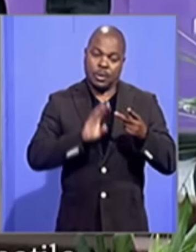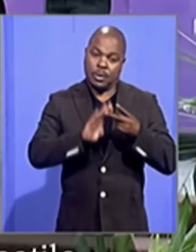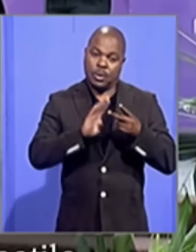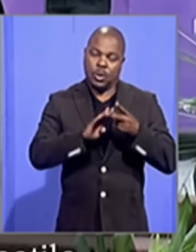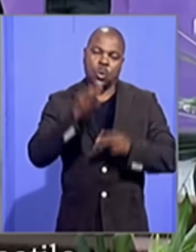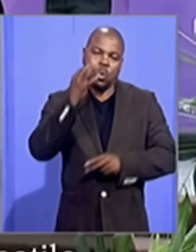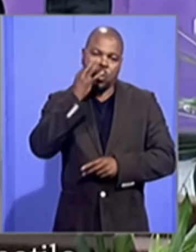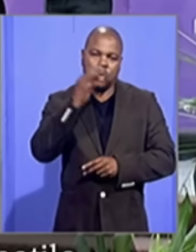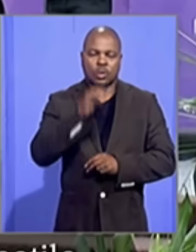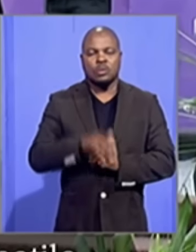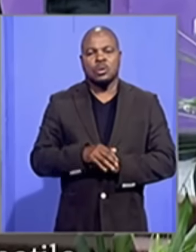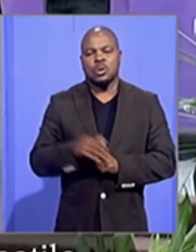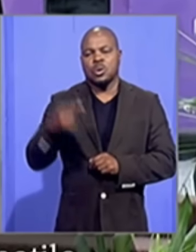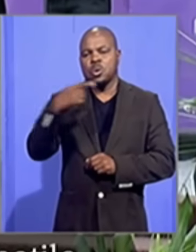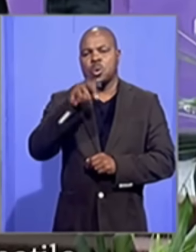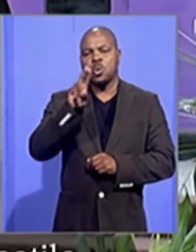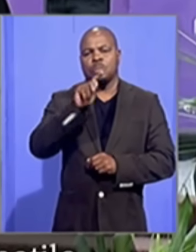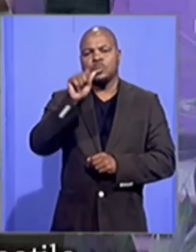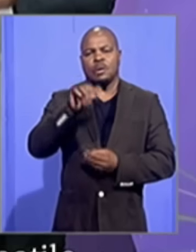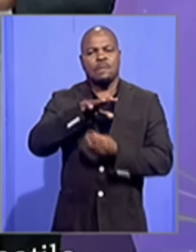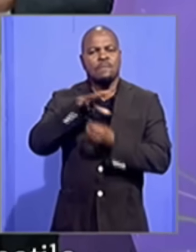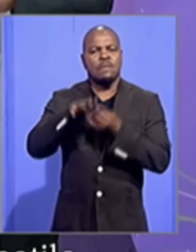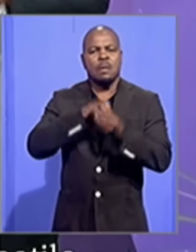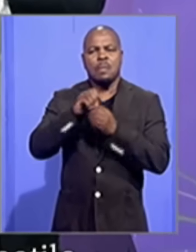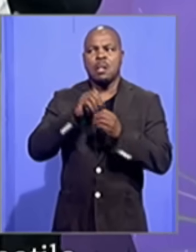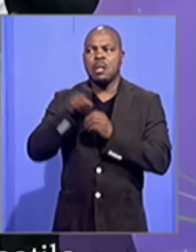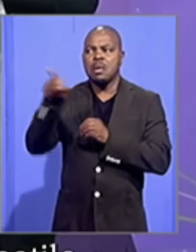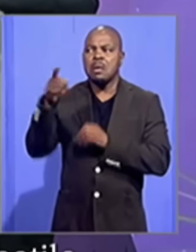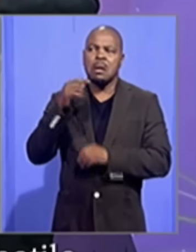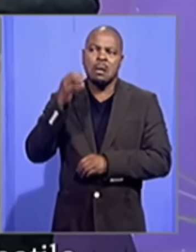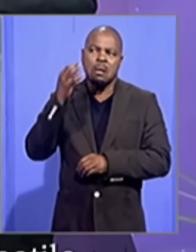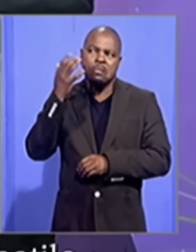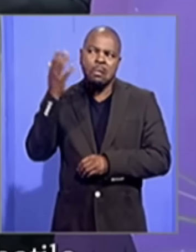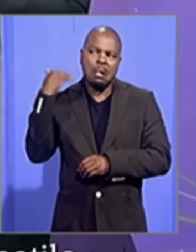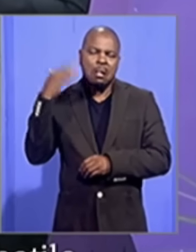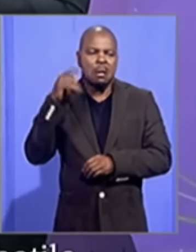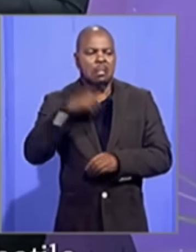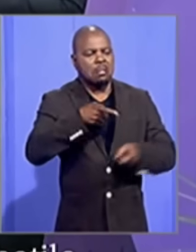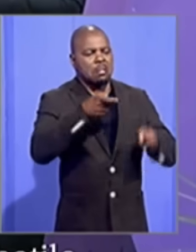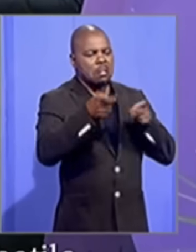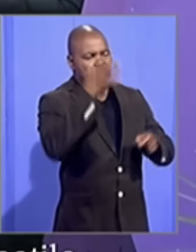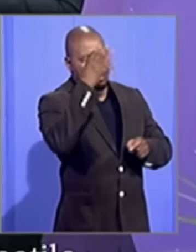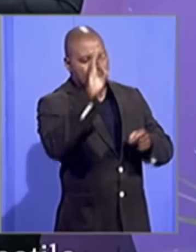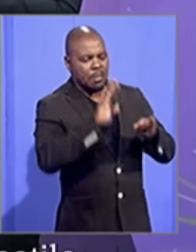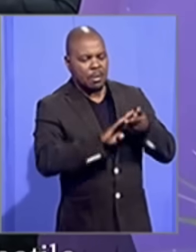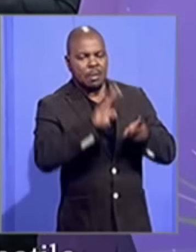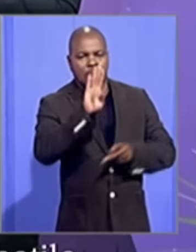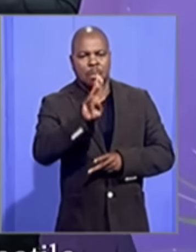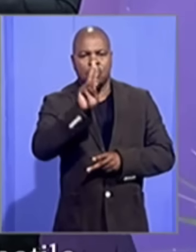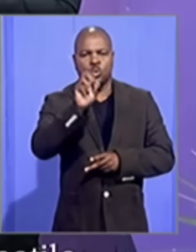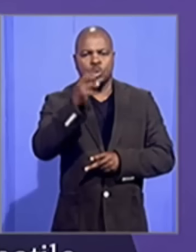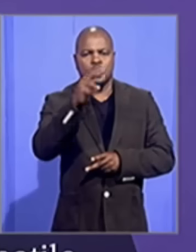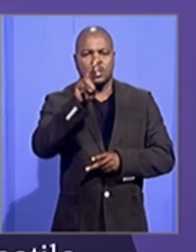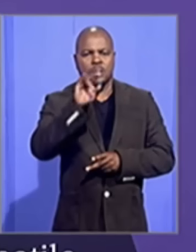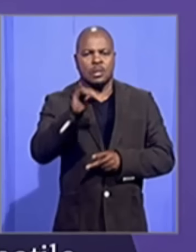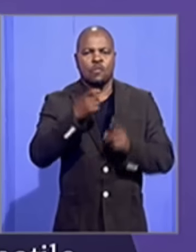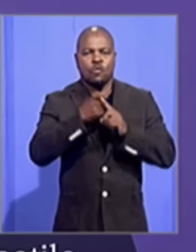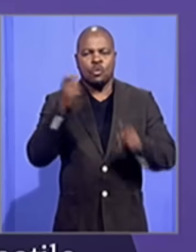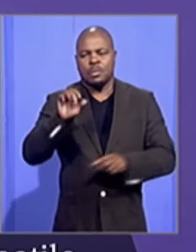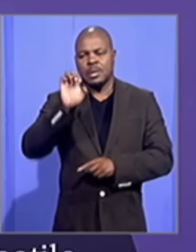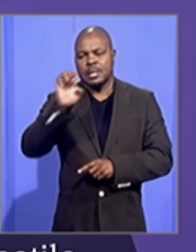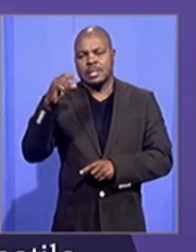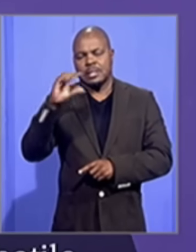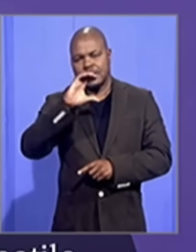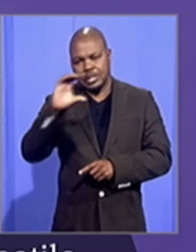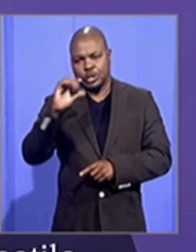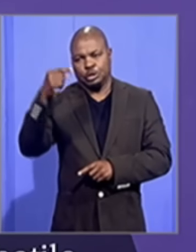bo morwarrage Gupta ba o palatofatswang ka go susumetsa ditshwetso tsa puso ga mo go le Shepherd Bushiri wa kereke ya ECG ba tlile